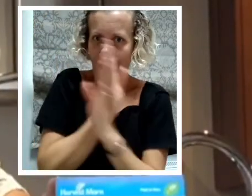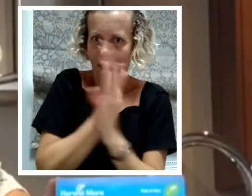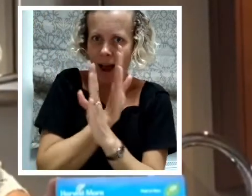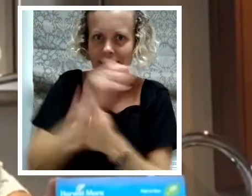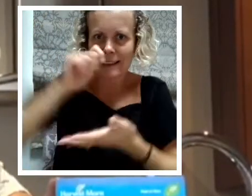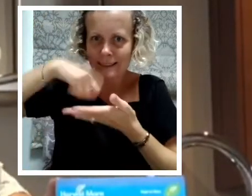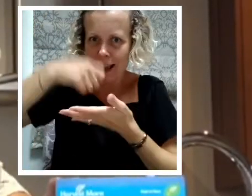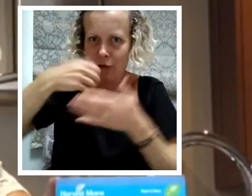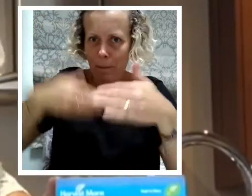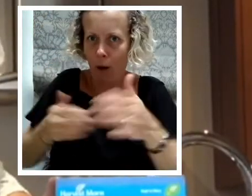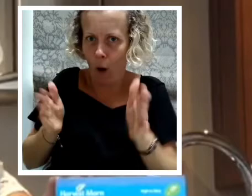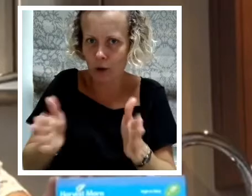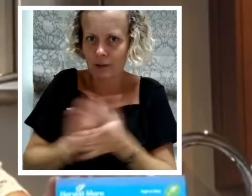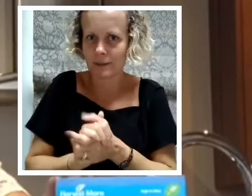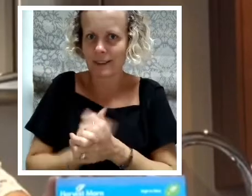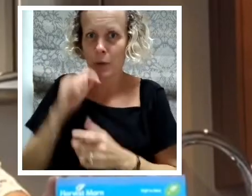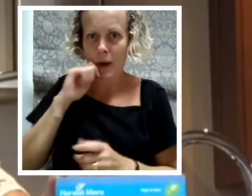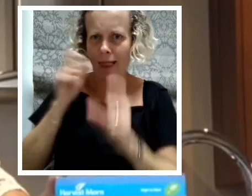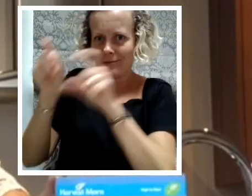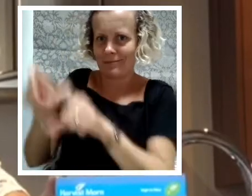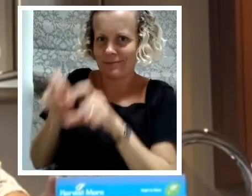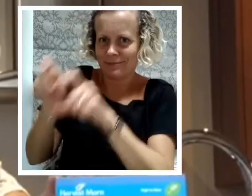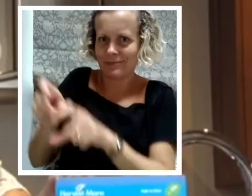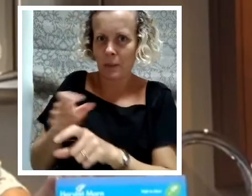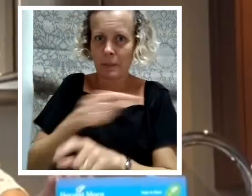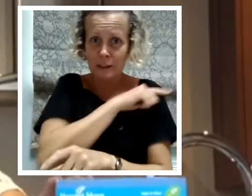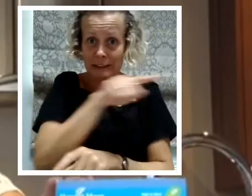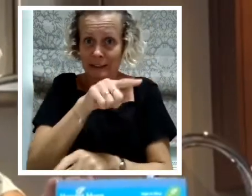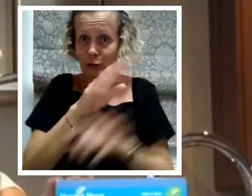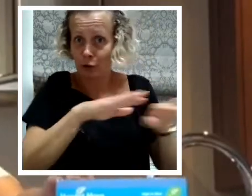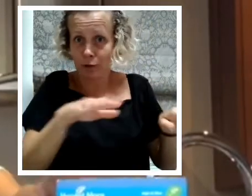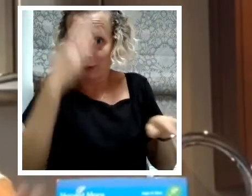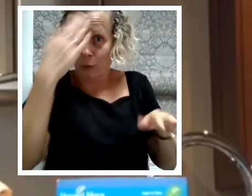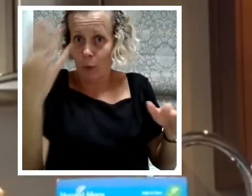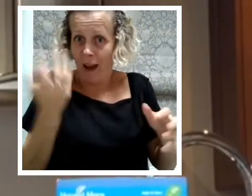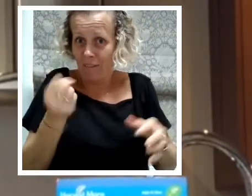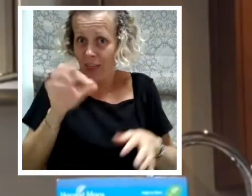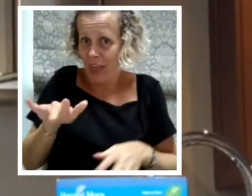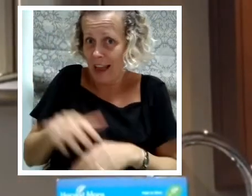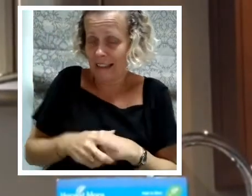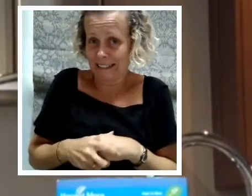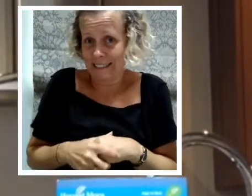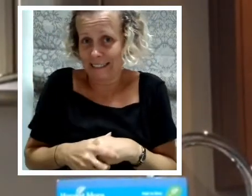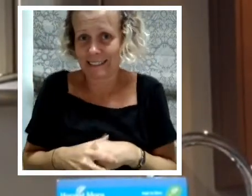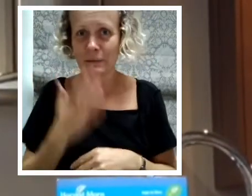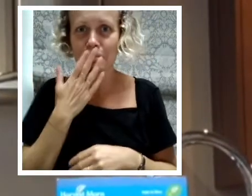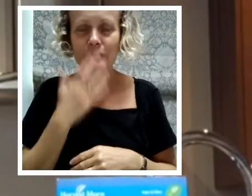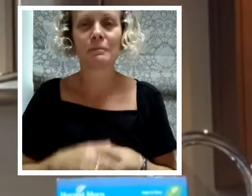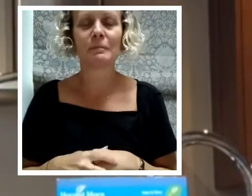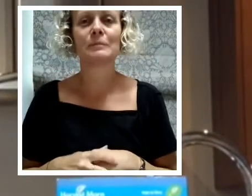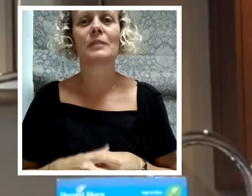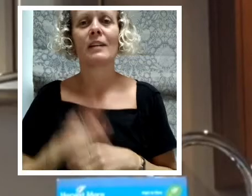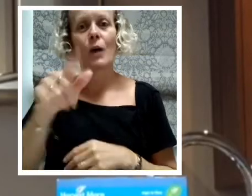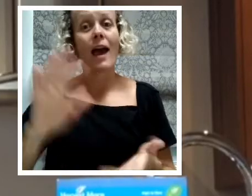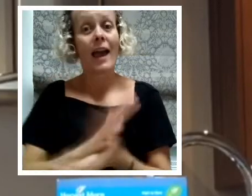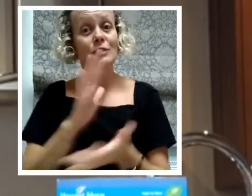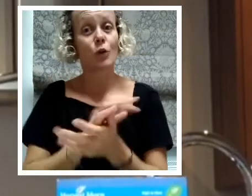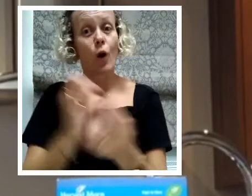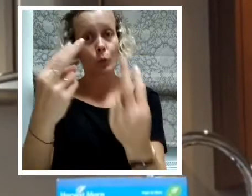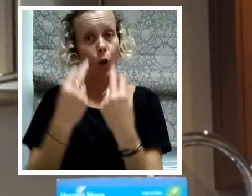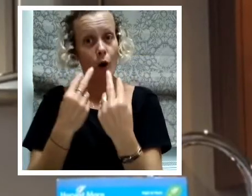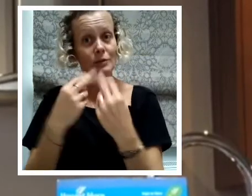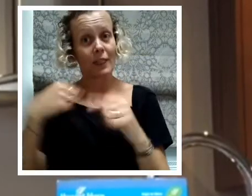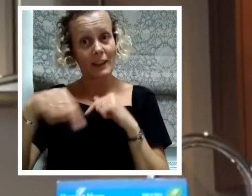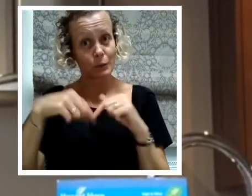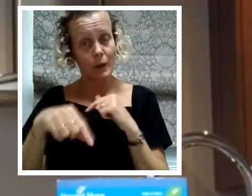branded cereal box. You'll find that they last a lot longer there and the children can't find them. Anyway, if you've enjoyed watching me this week, pop a message